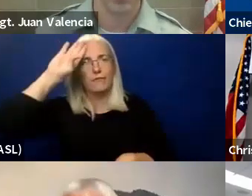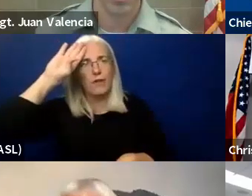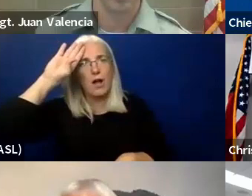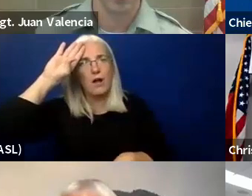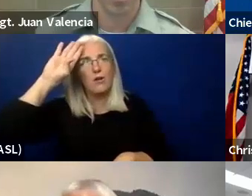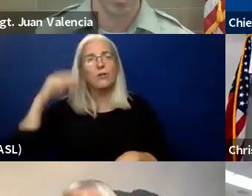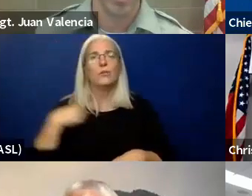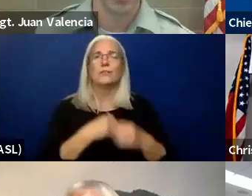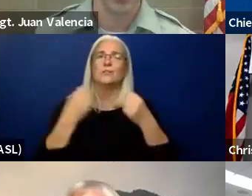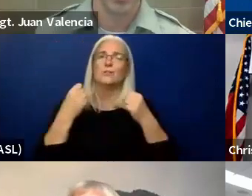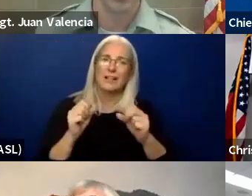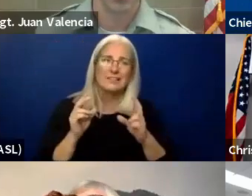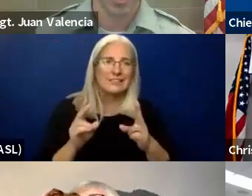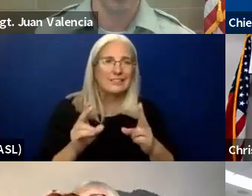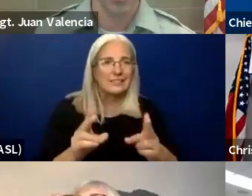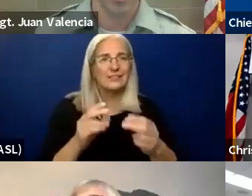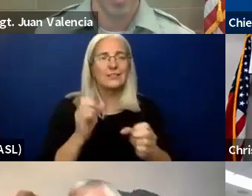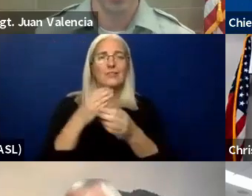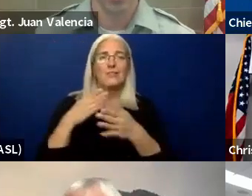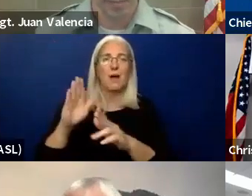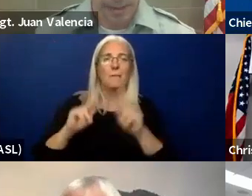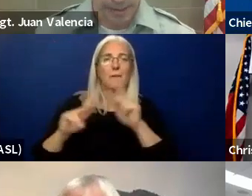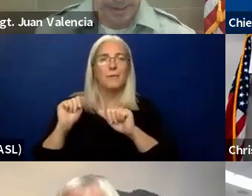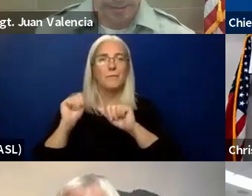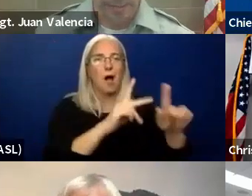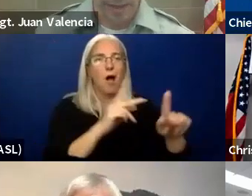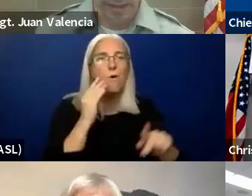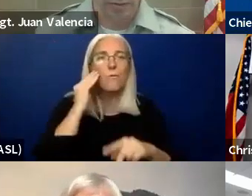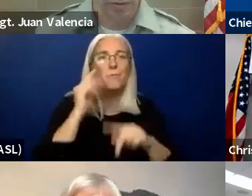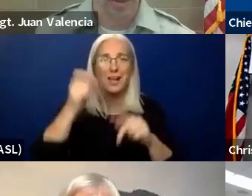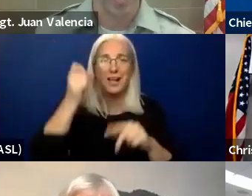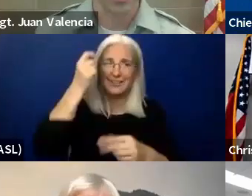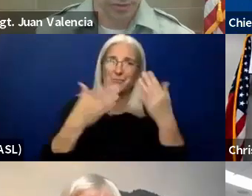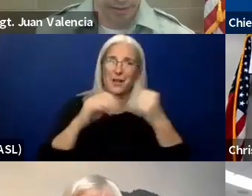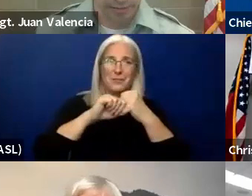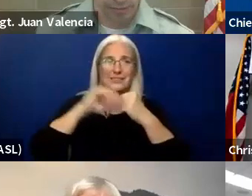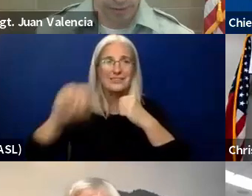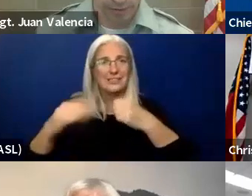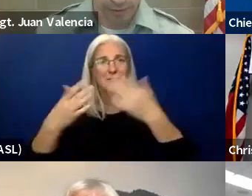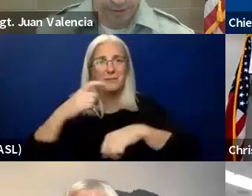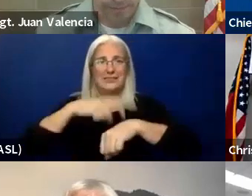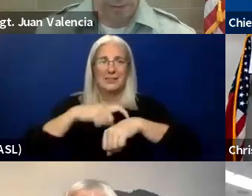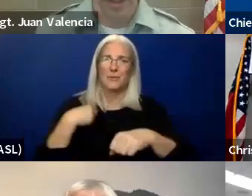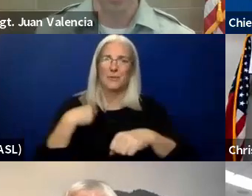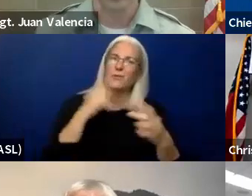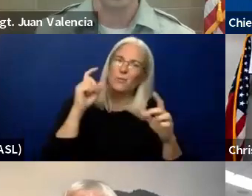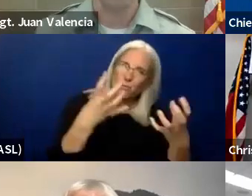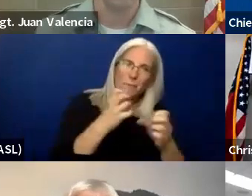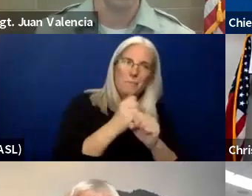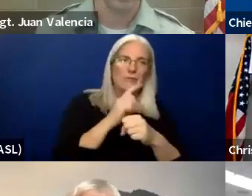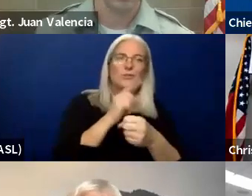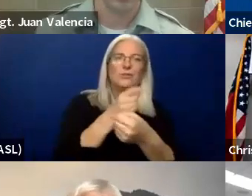lengthy process, but we want to make sure you guys are safe when you get back home and there's no hazards out there for you. We know